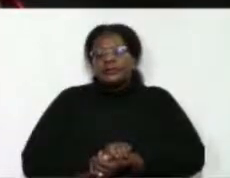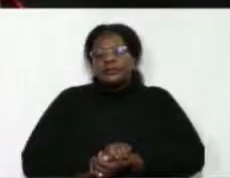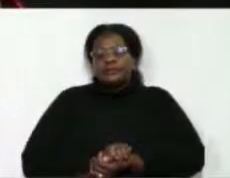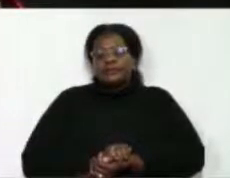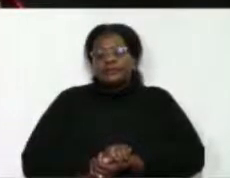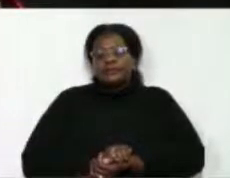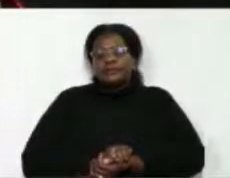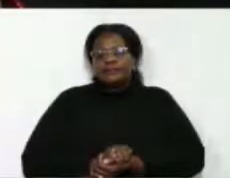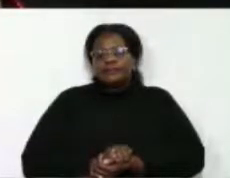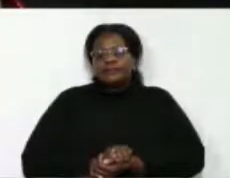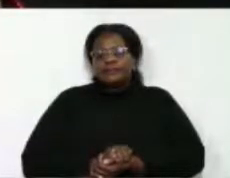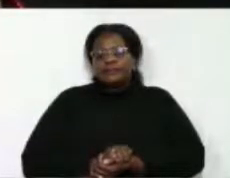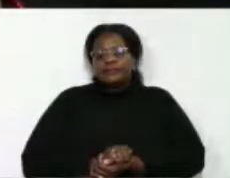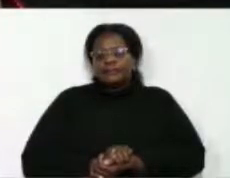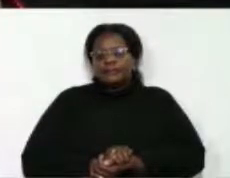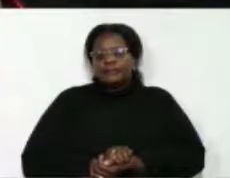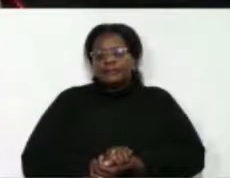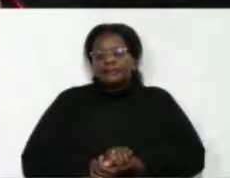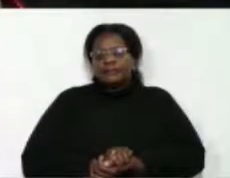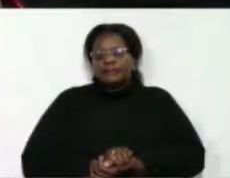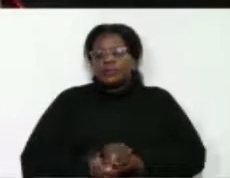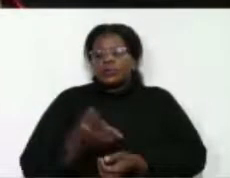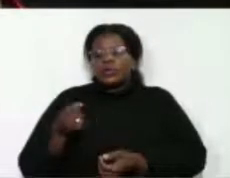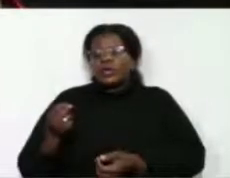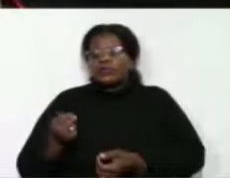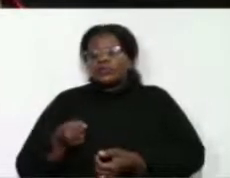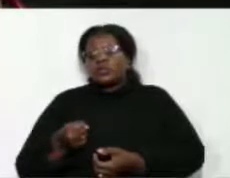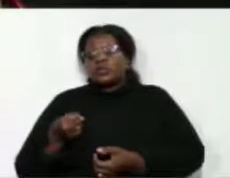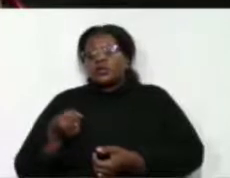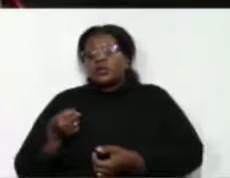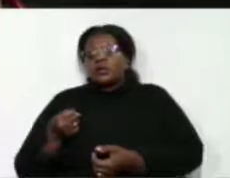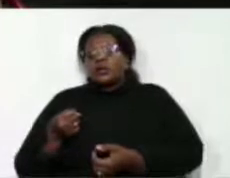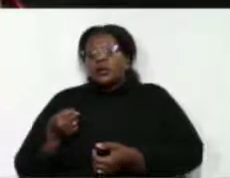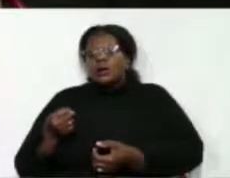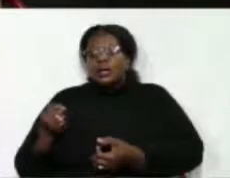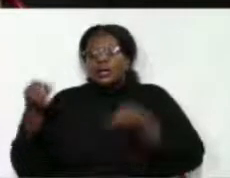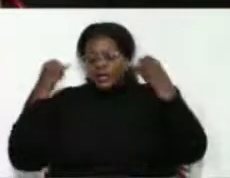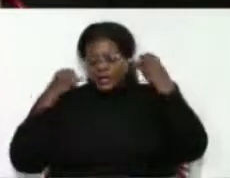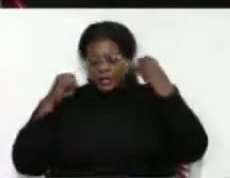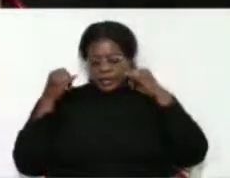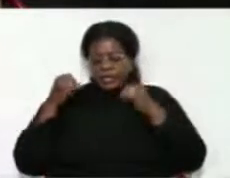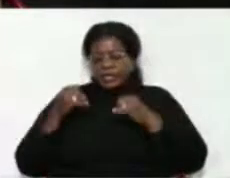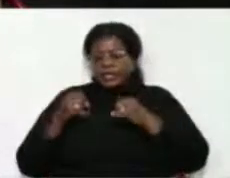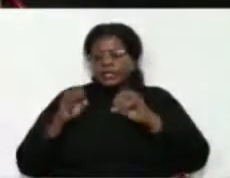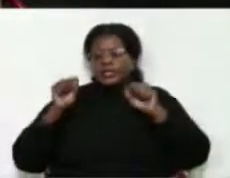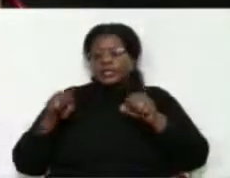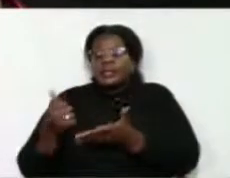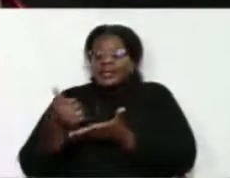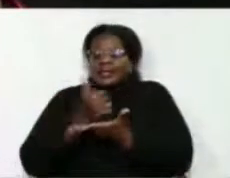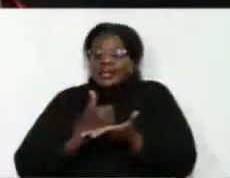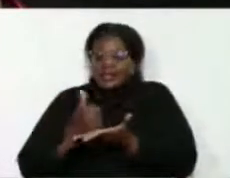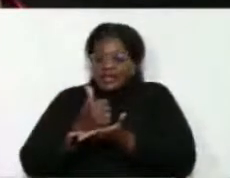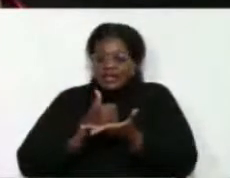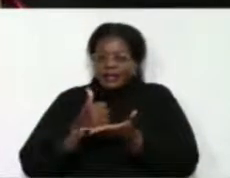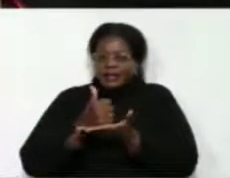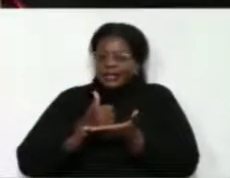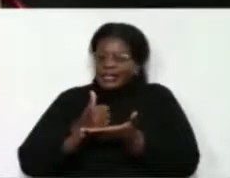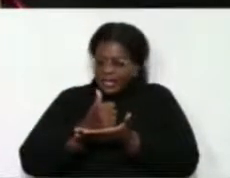are options. We're also getting a comment here from Loise Katanga. She's saying transparency